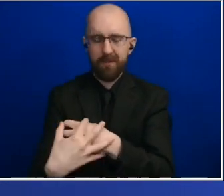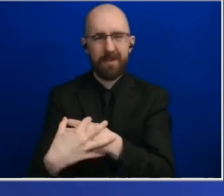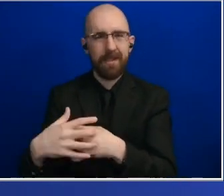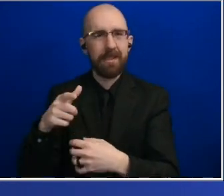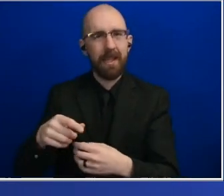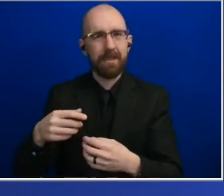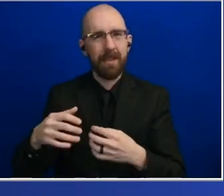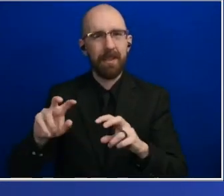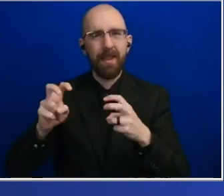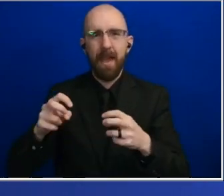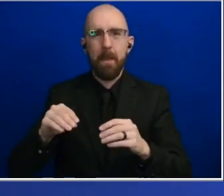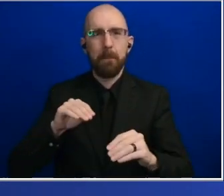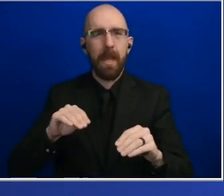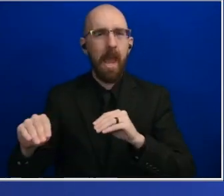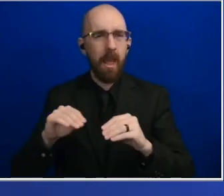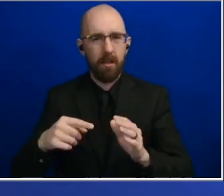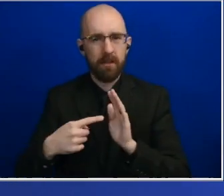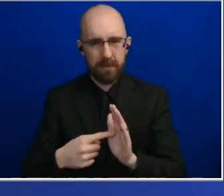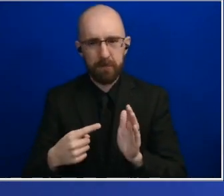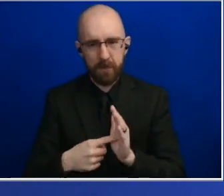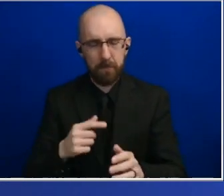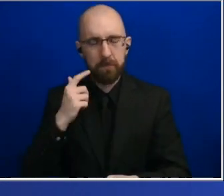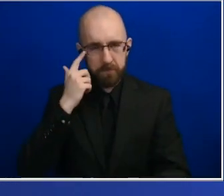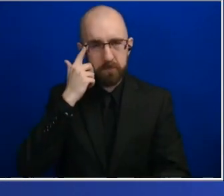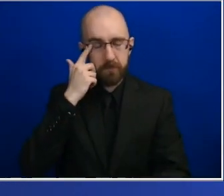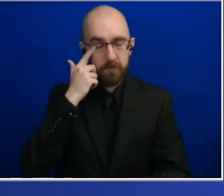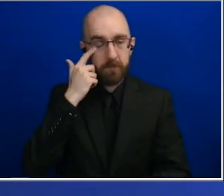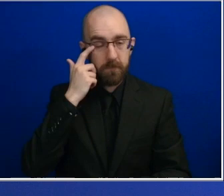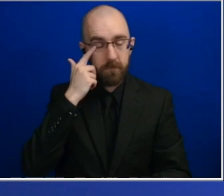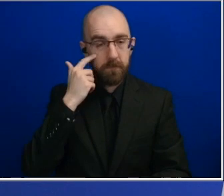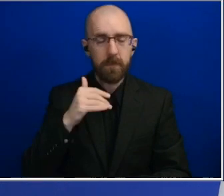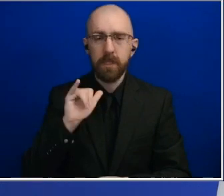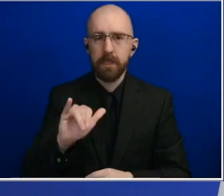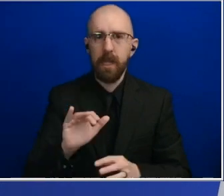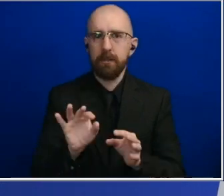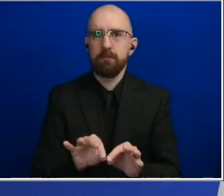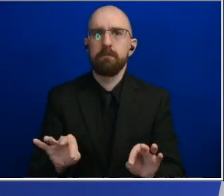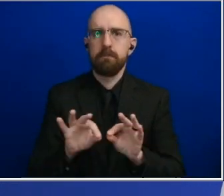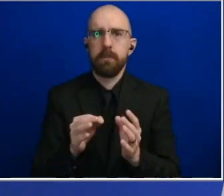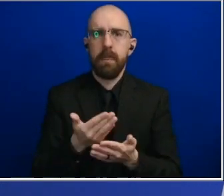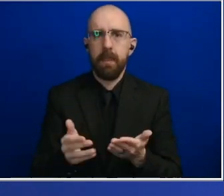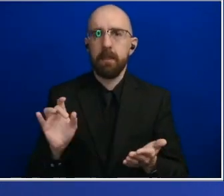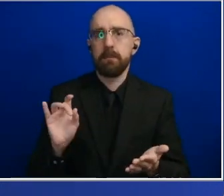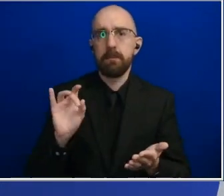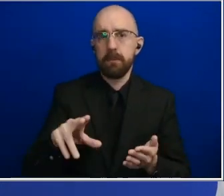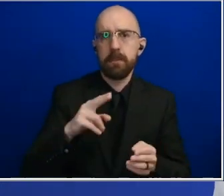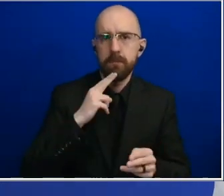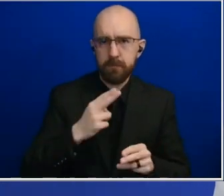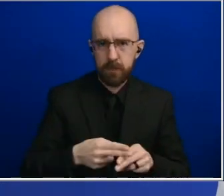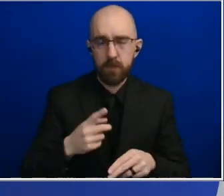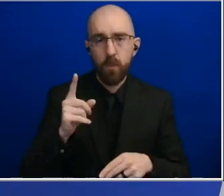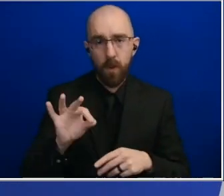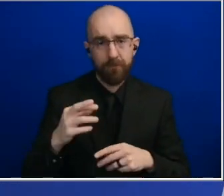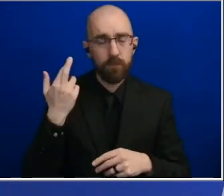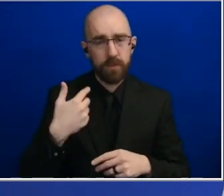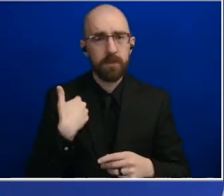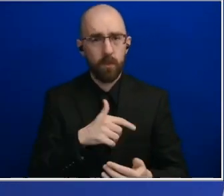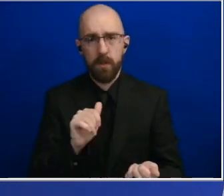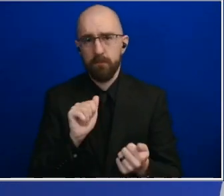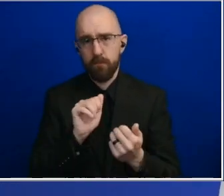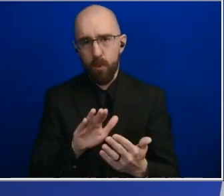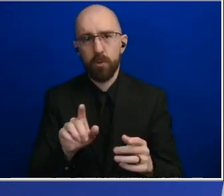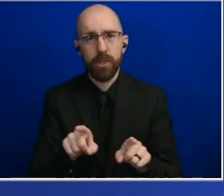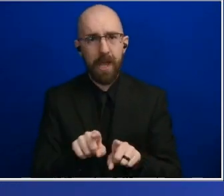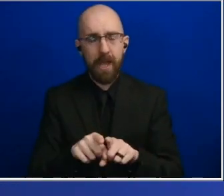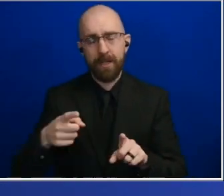And I think that's a critical thing to mention, and one of the reasons that we approach these as a team is